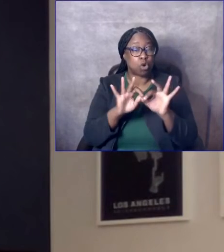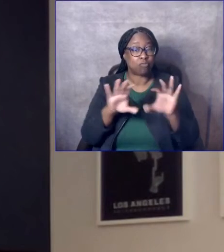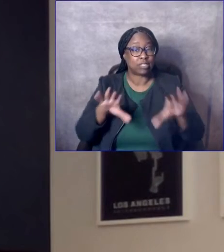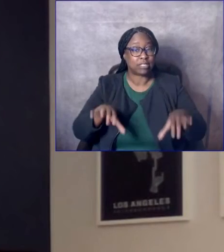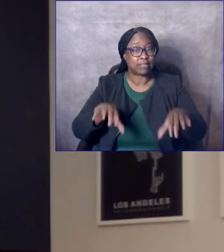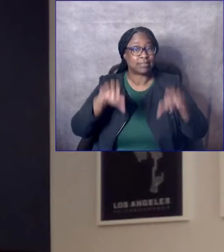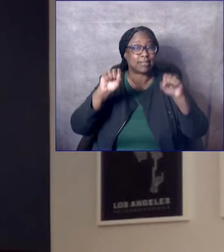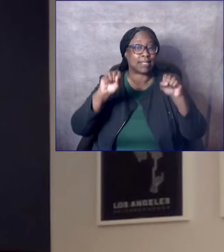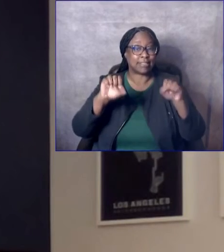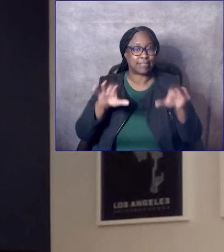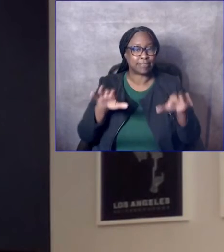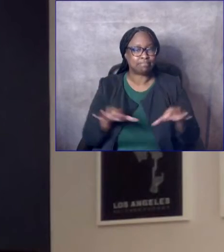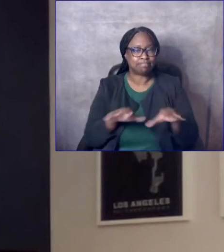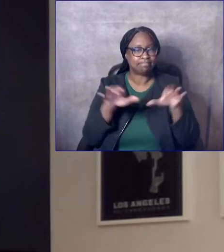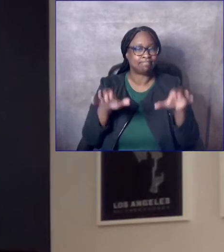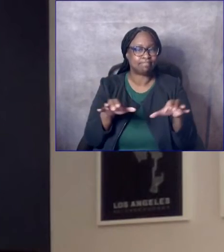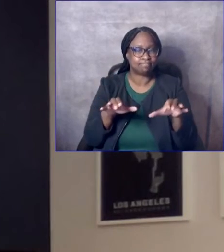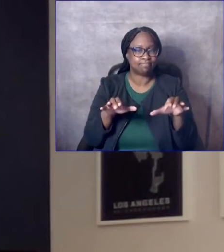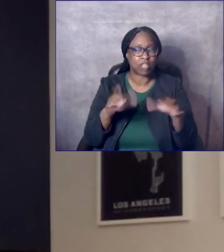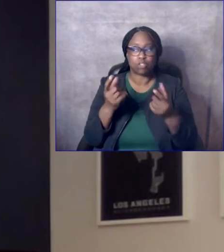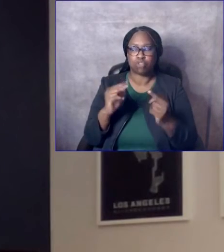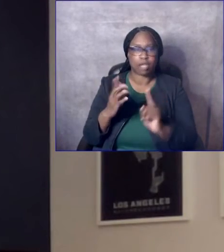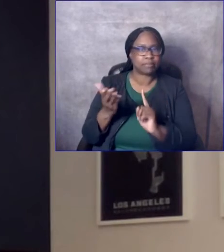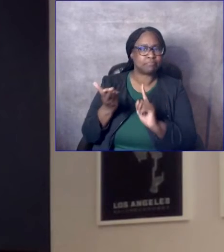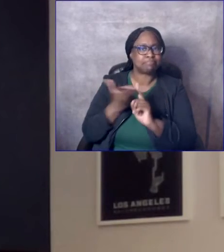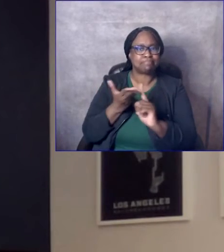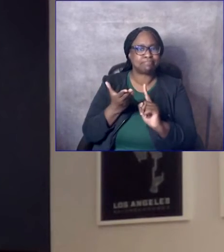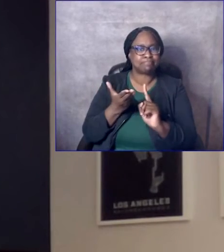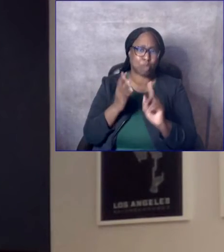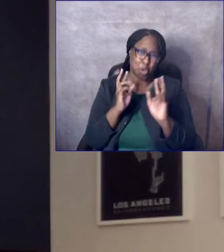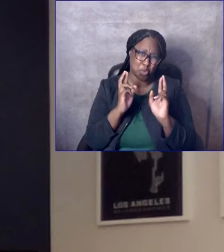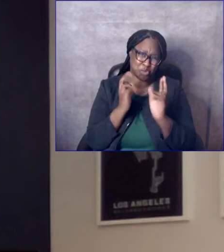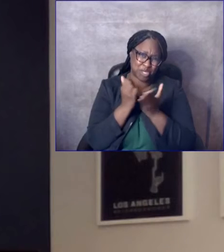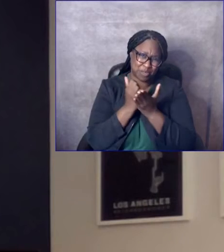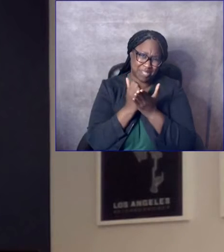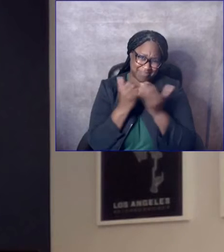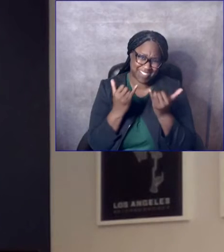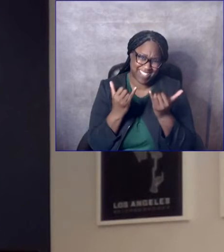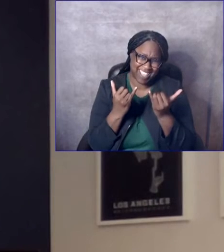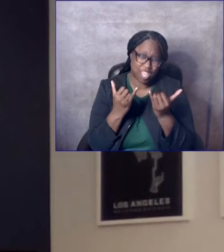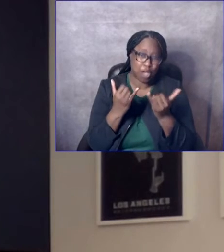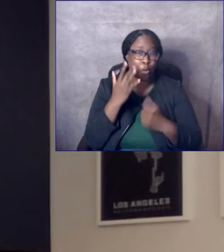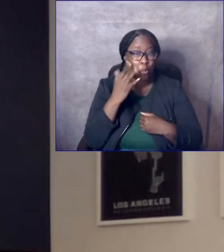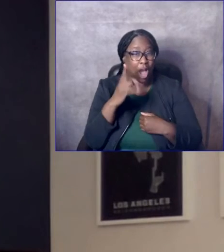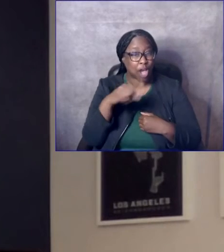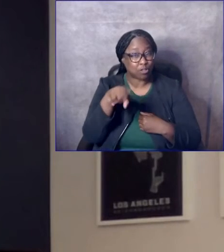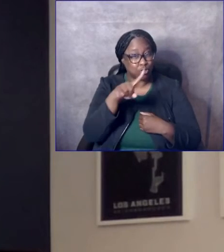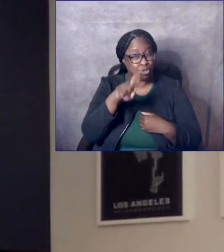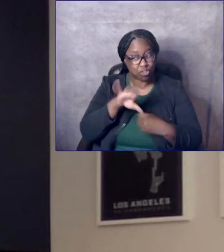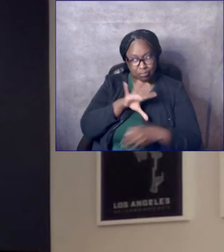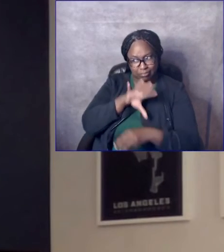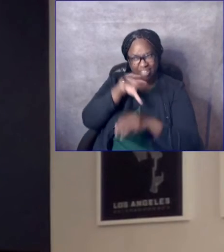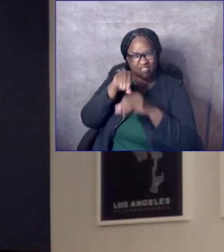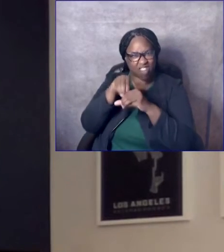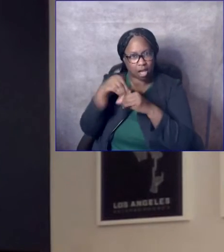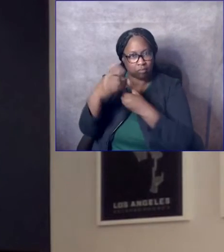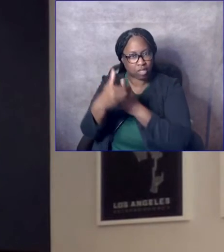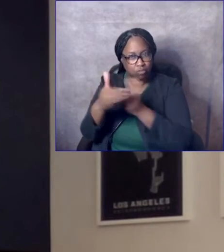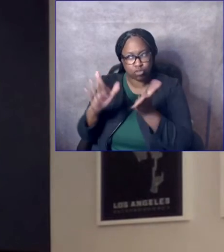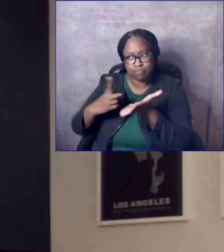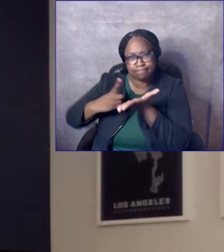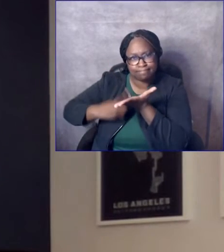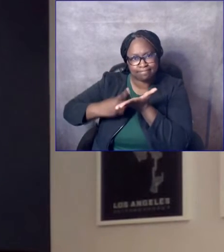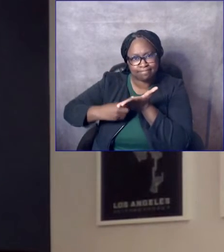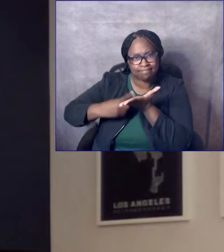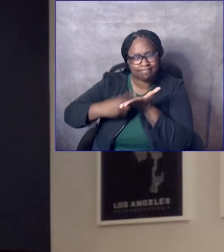case for why, and hopefully we helped a little bit today, make the case for why you should be in those rooms and in those spaces and speaking up to make sure